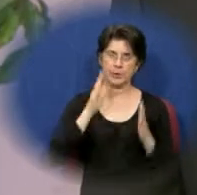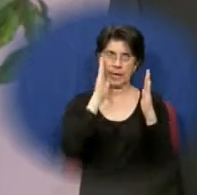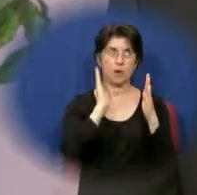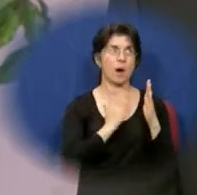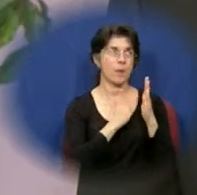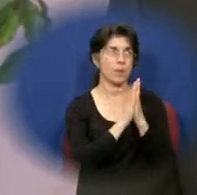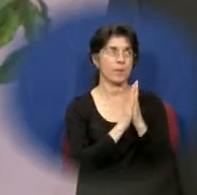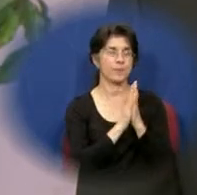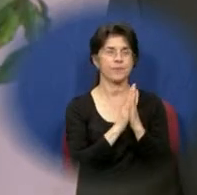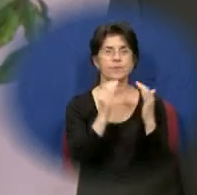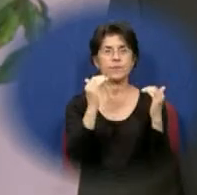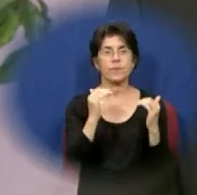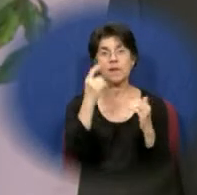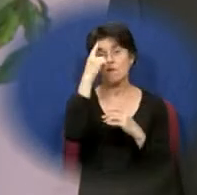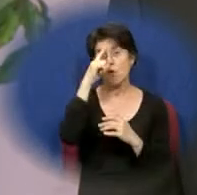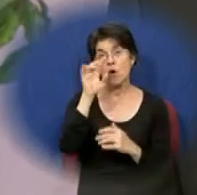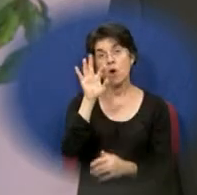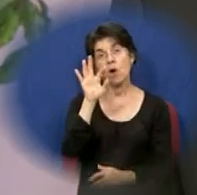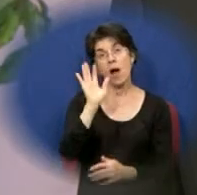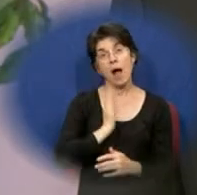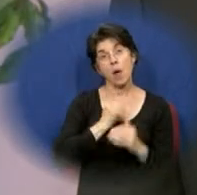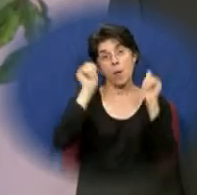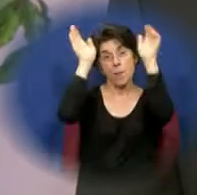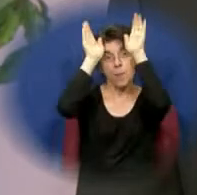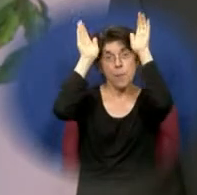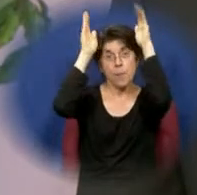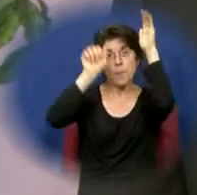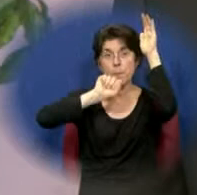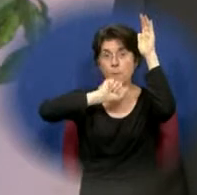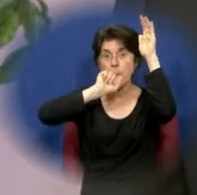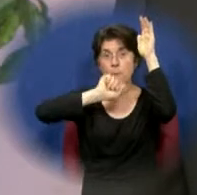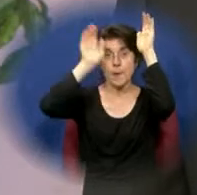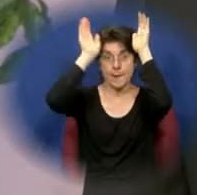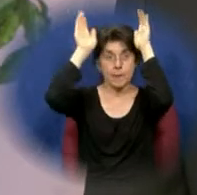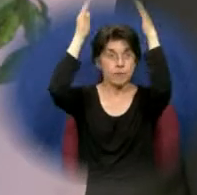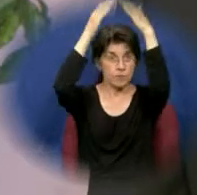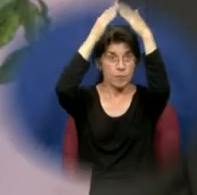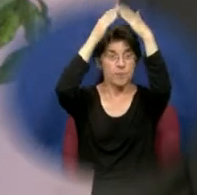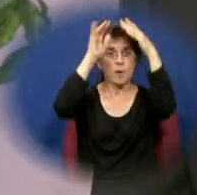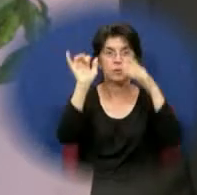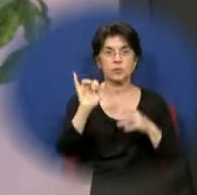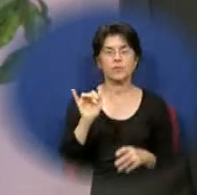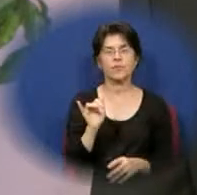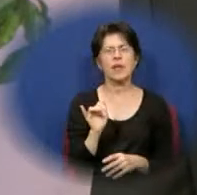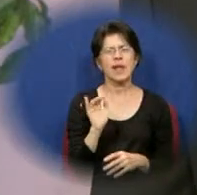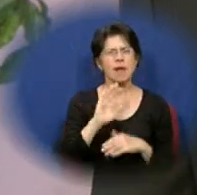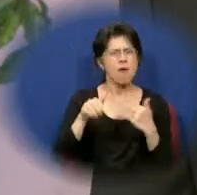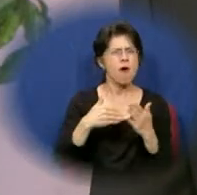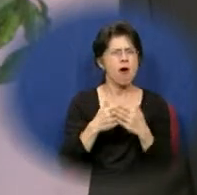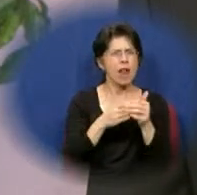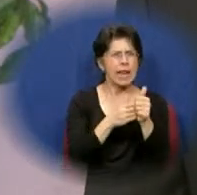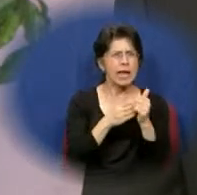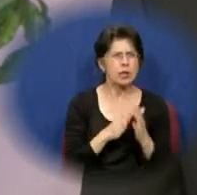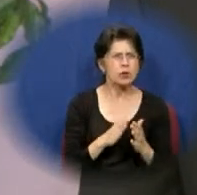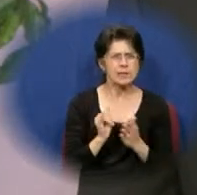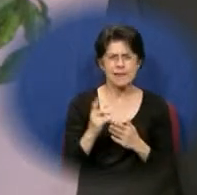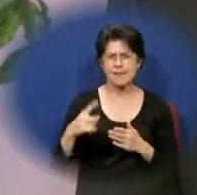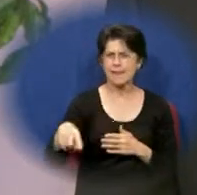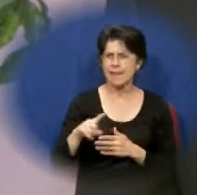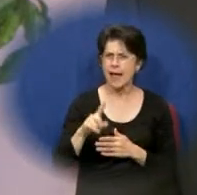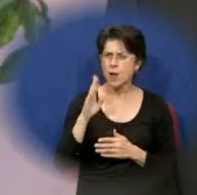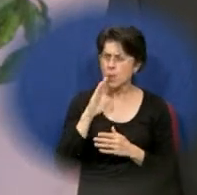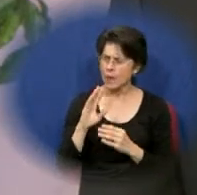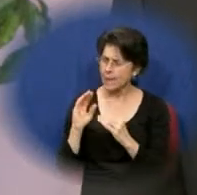For Francis, our Pope, and Robert, our Bishop, and all leaders of faith, may they faithfully minister the truth of